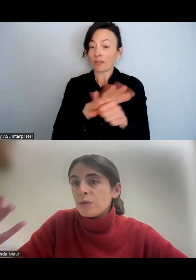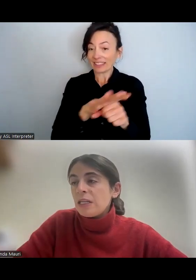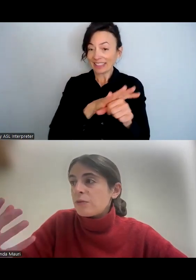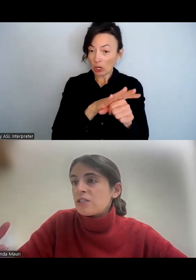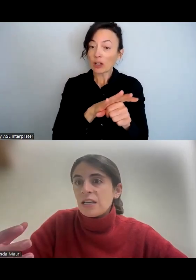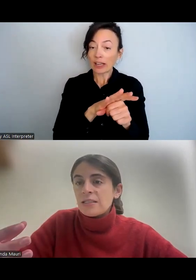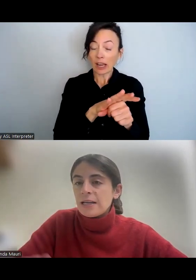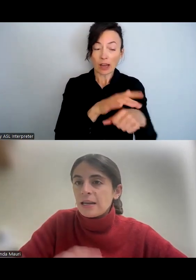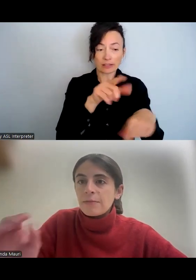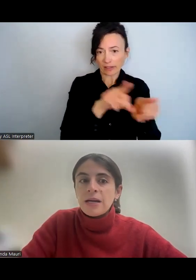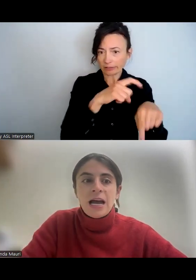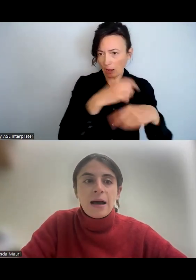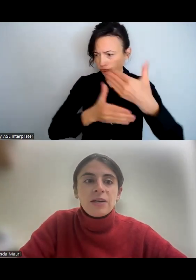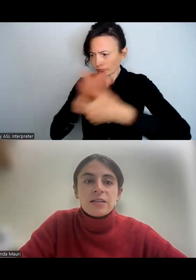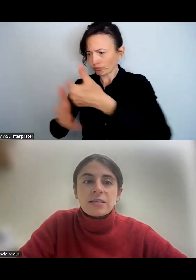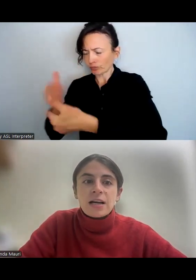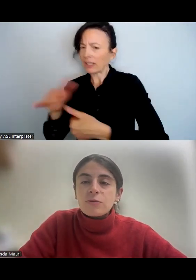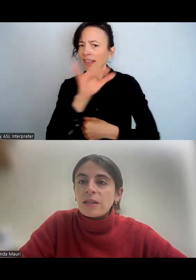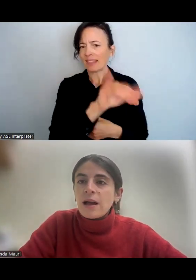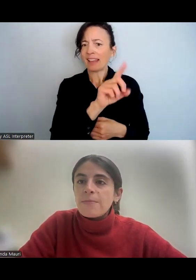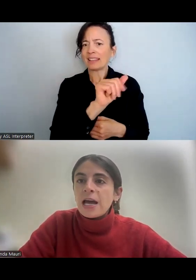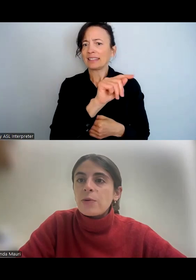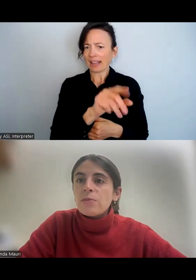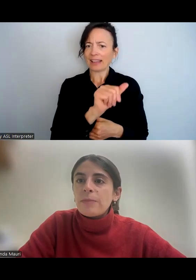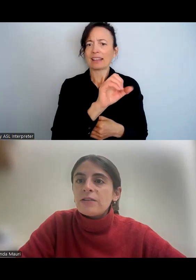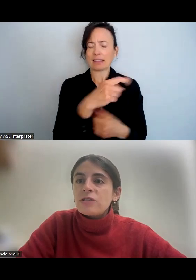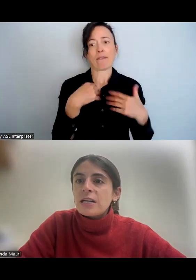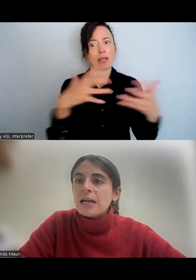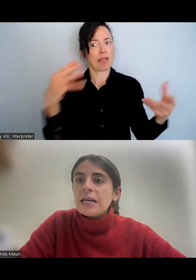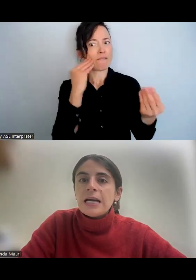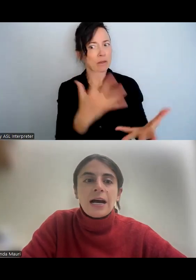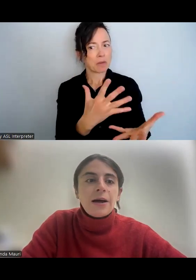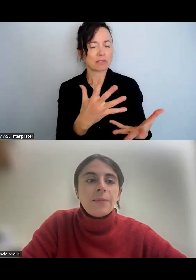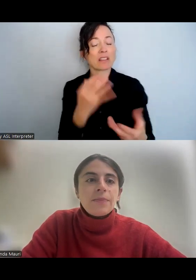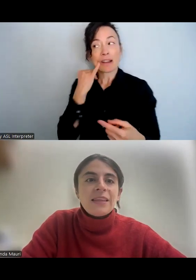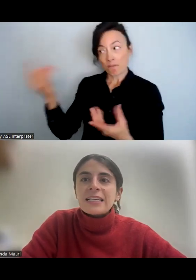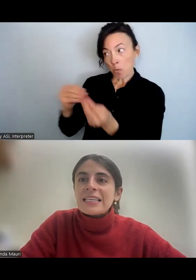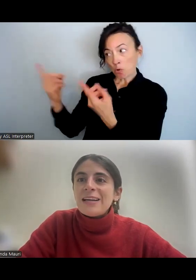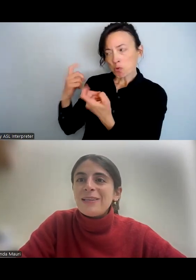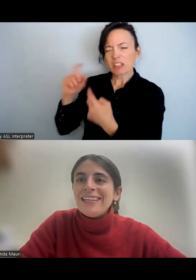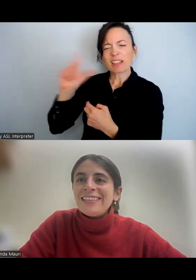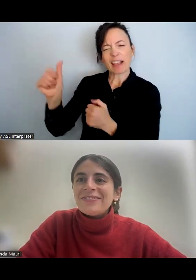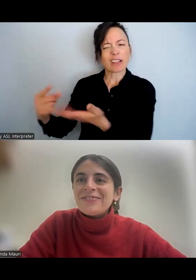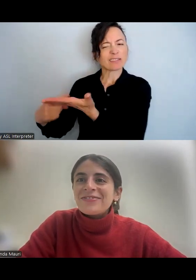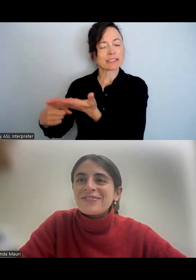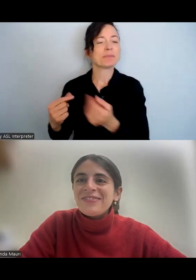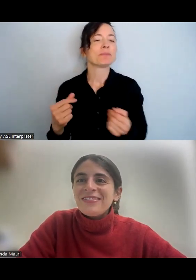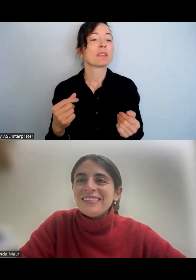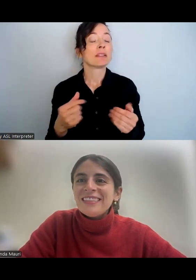So it's a really rich data set that I'm happy to discuss with anyone who might be interested in it. Next slide, please.